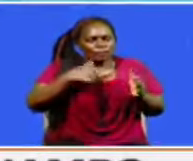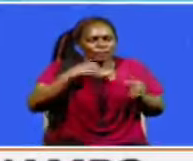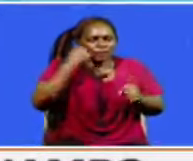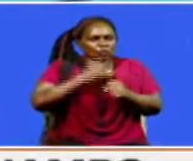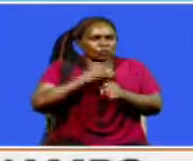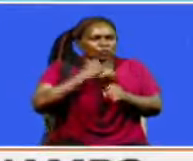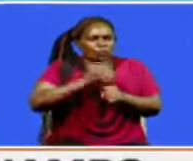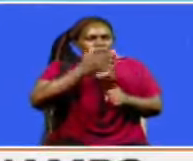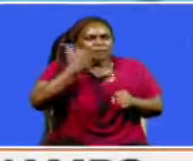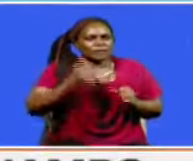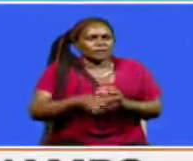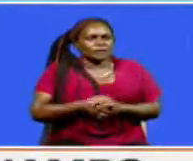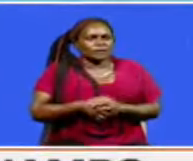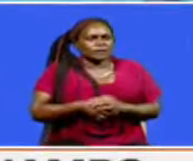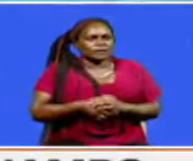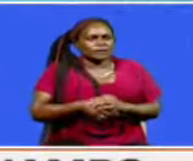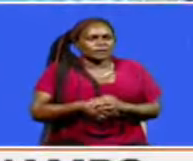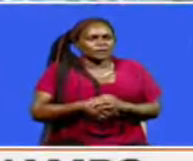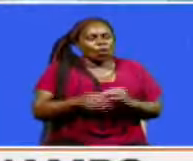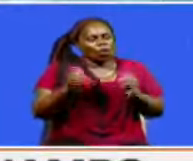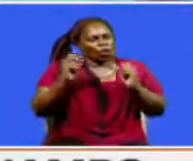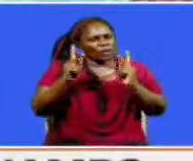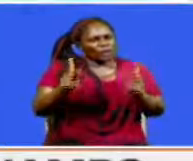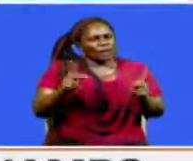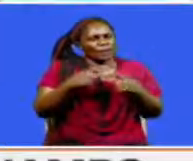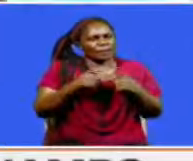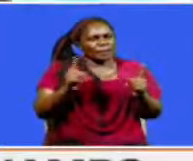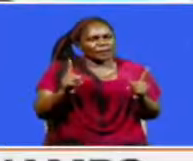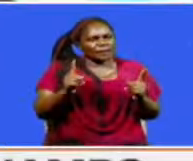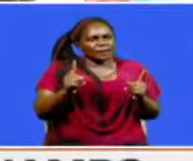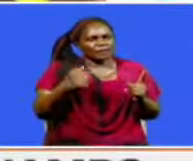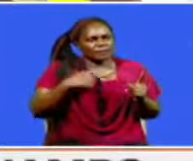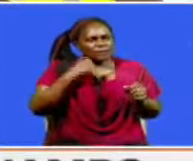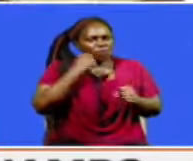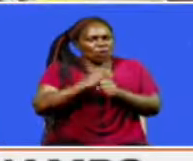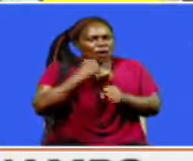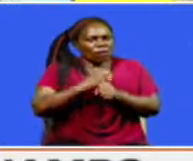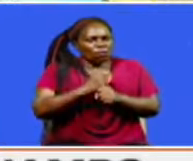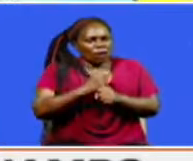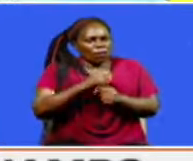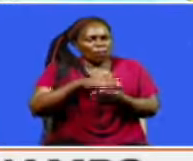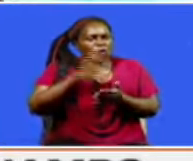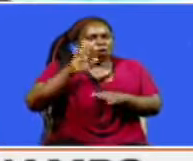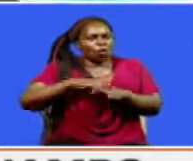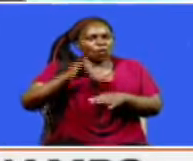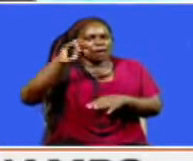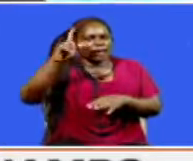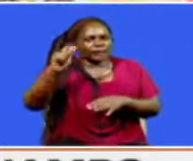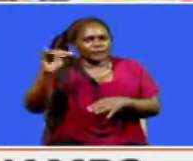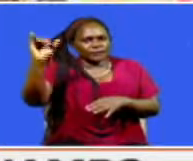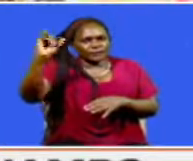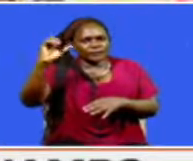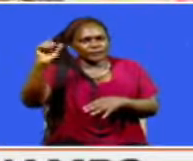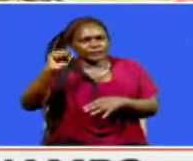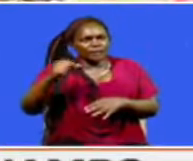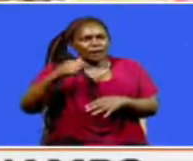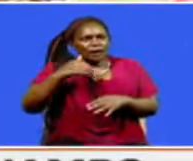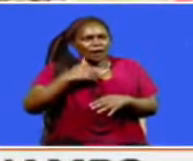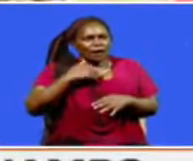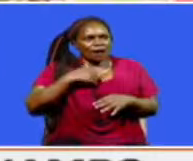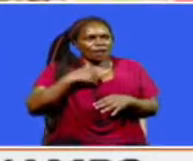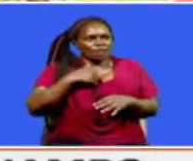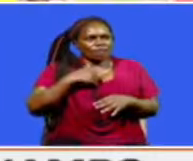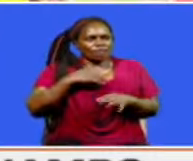events. It was okay, but I would have done better. I'm going to work on my kicks more. We'll be having a